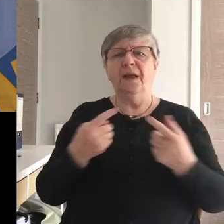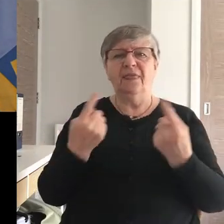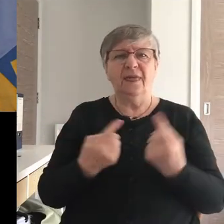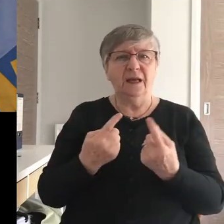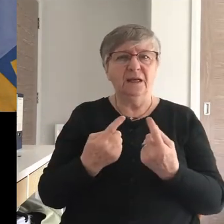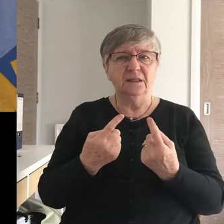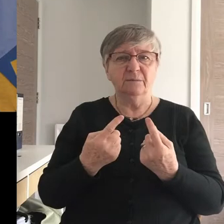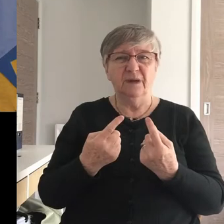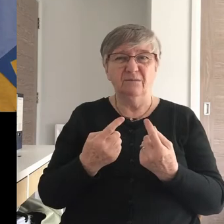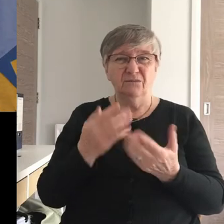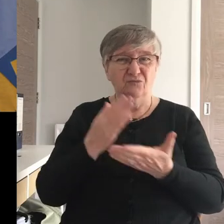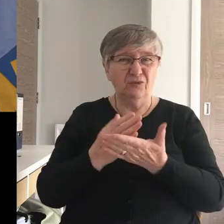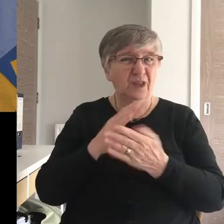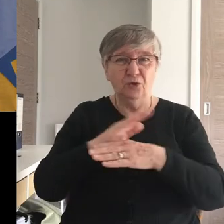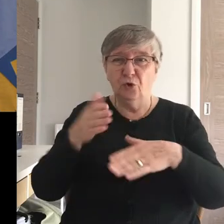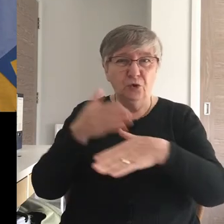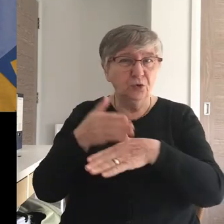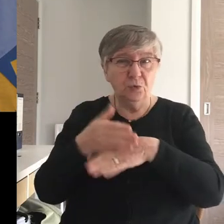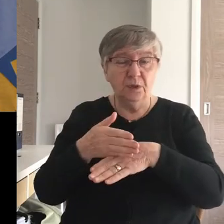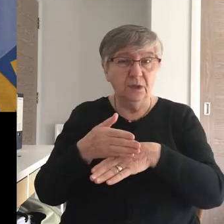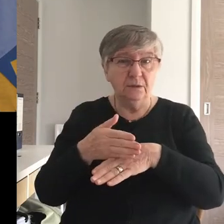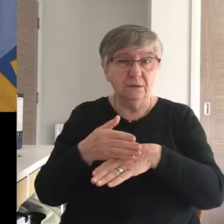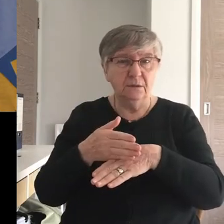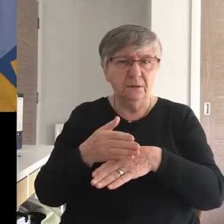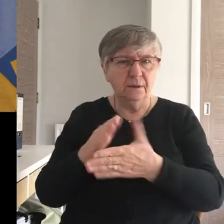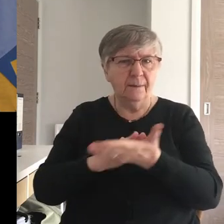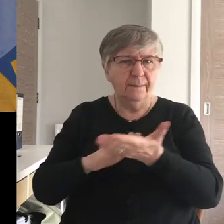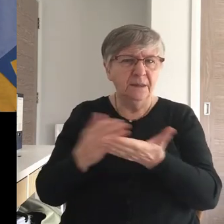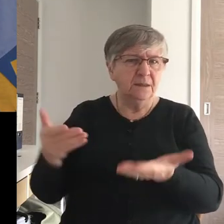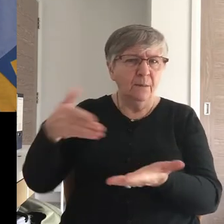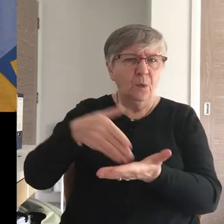deeds, takes in a lot more than that.